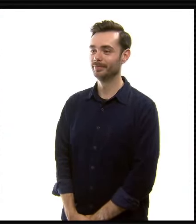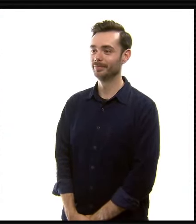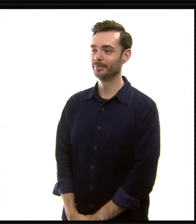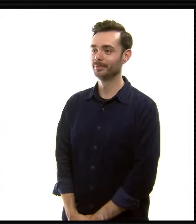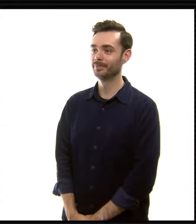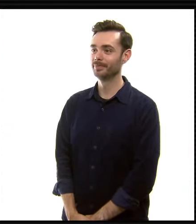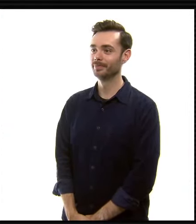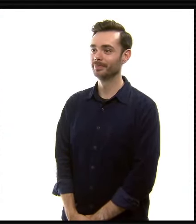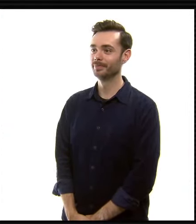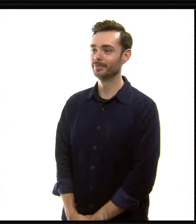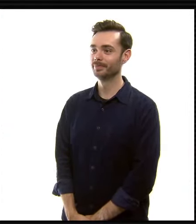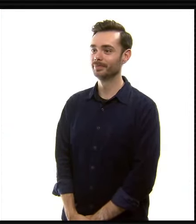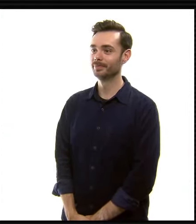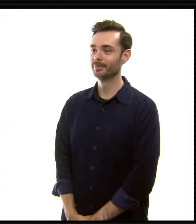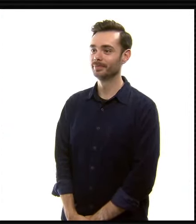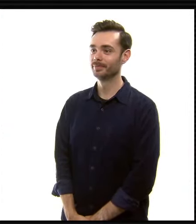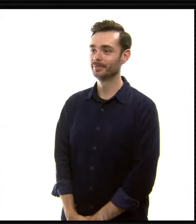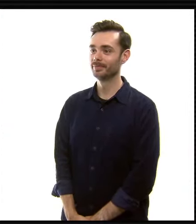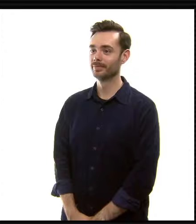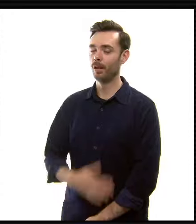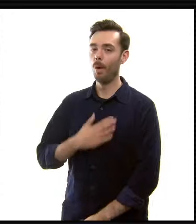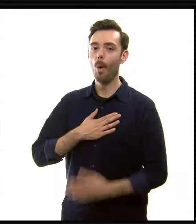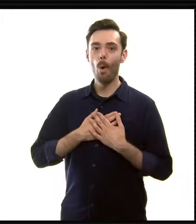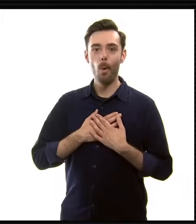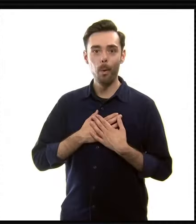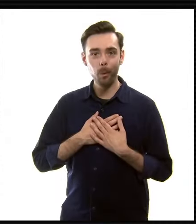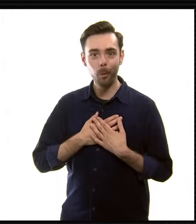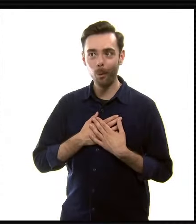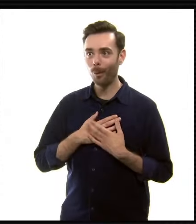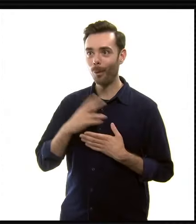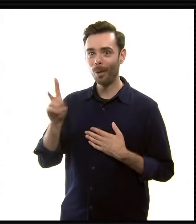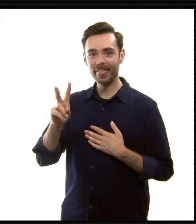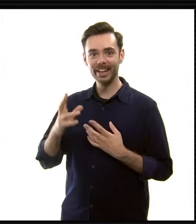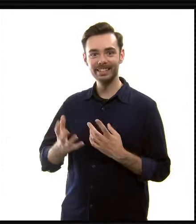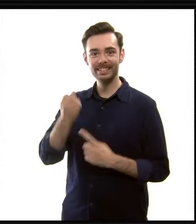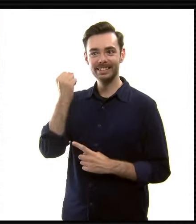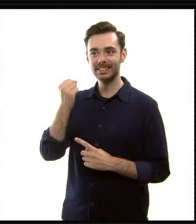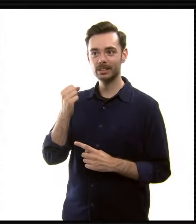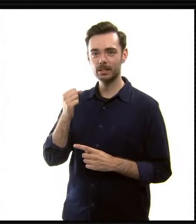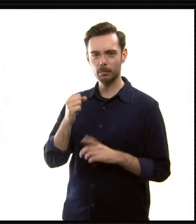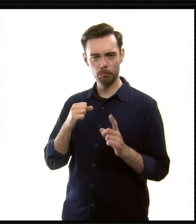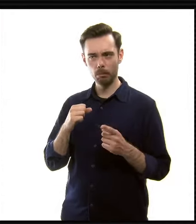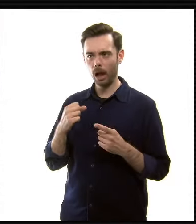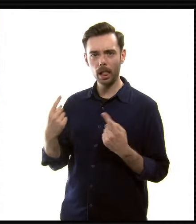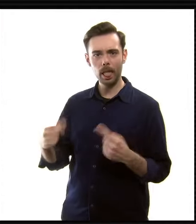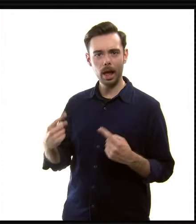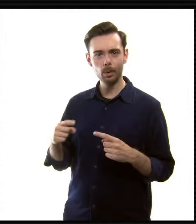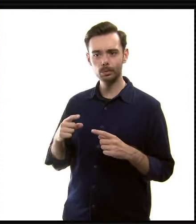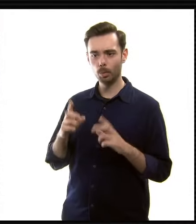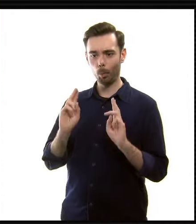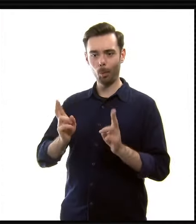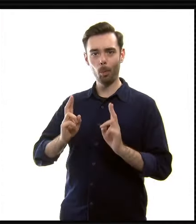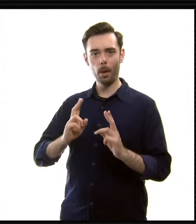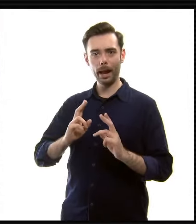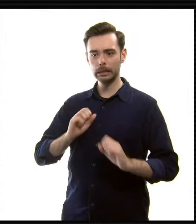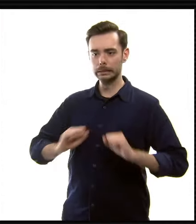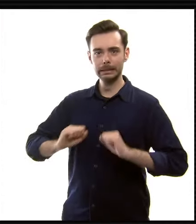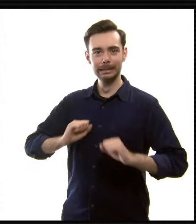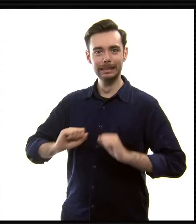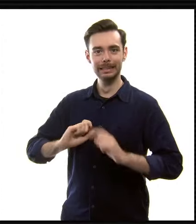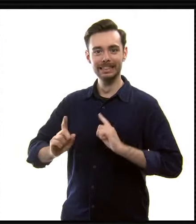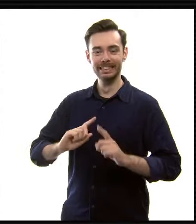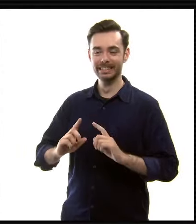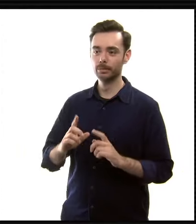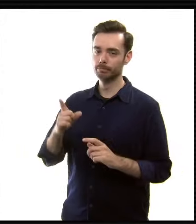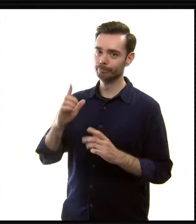Oh, Yeah. all right, they made it. They did it. That was intense. Can they run in the hallways here? Well, Oh they my did. gosh. Congrats to Alice and Didier for running around